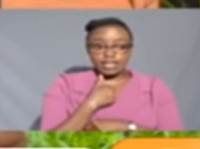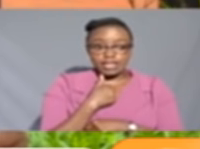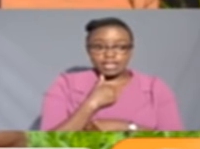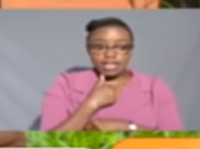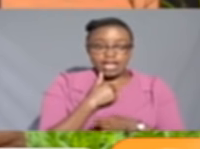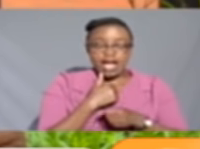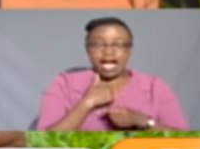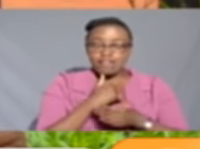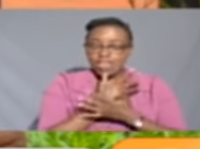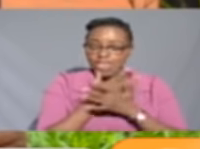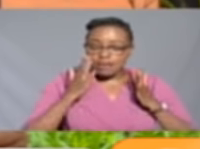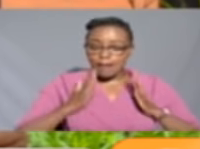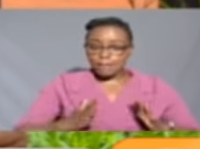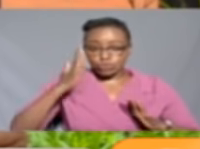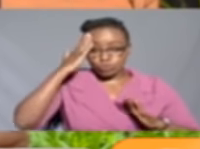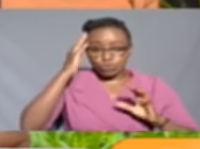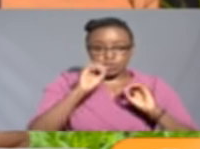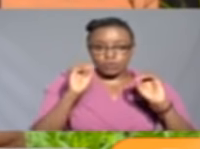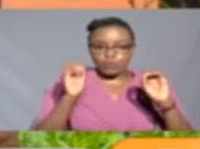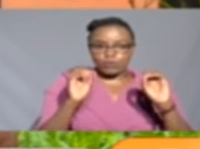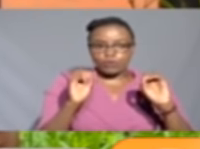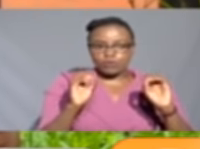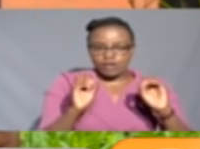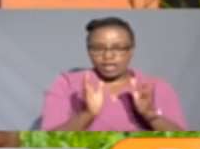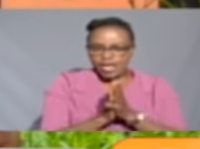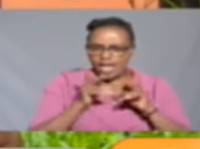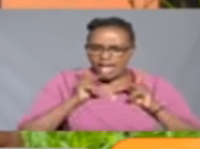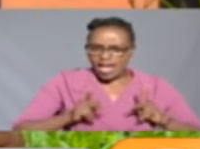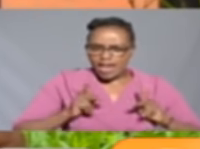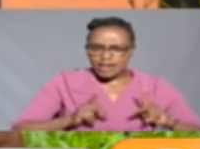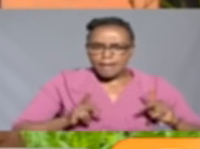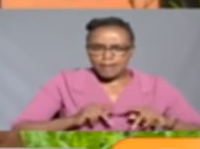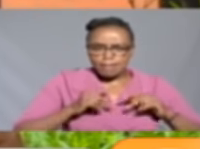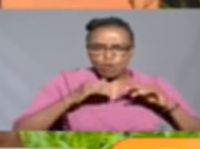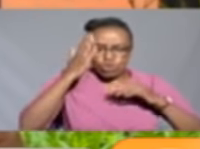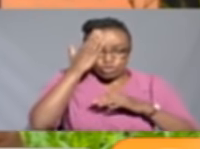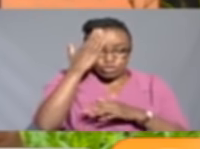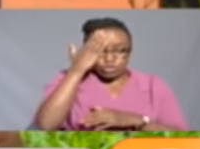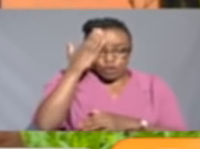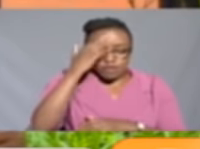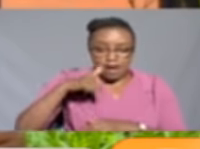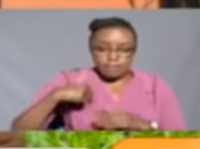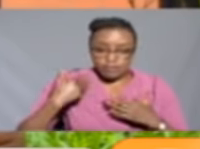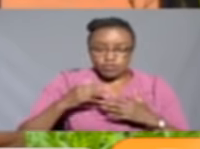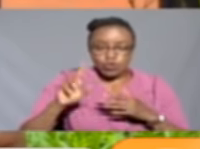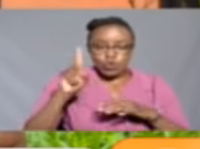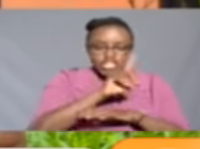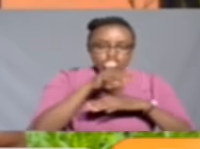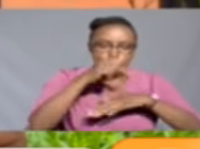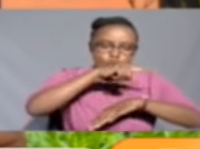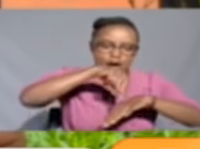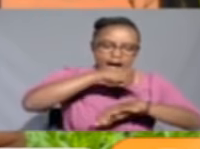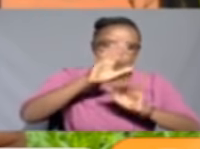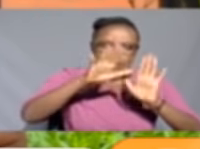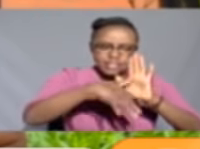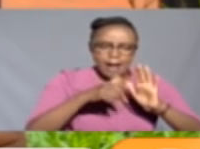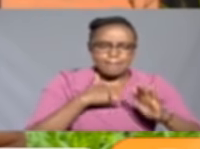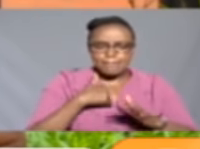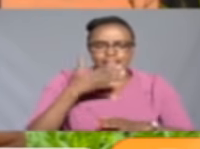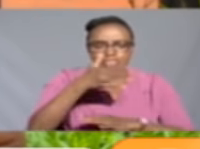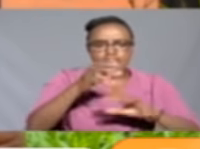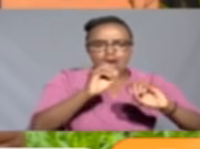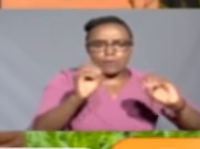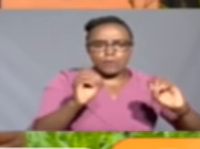without anybody knowing, and people discovered hours or days later that I was